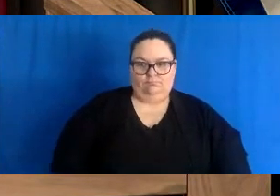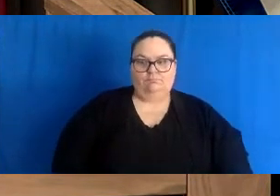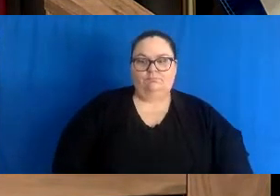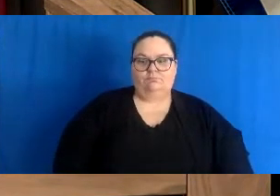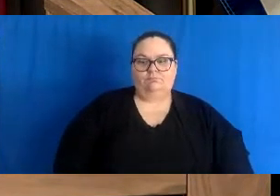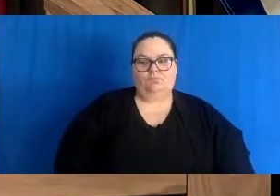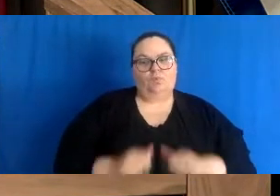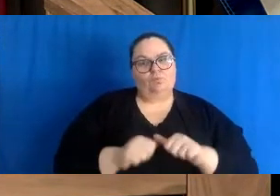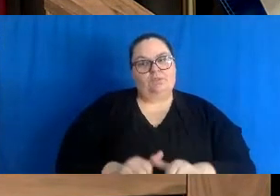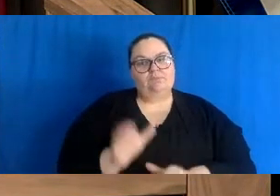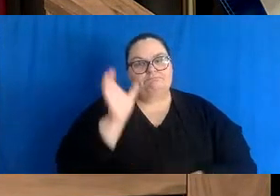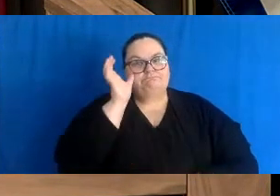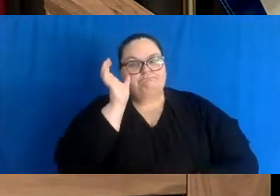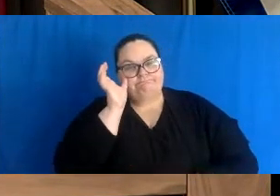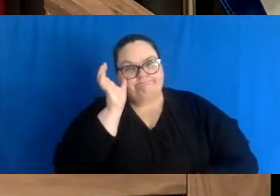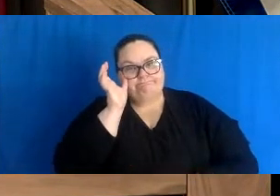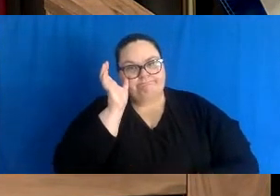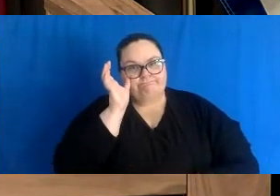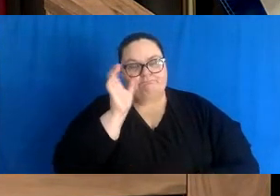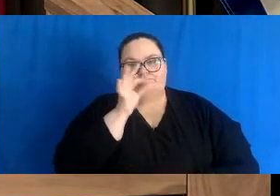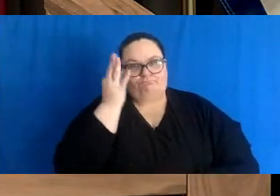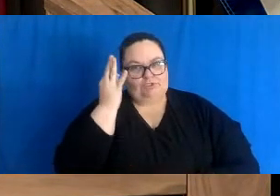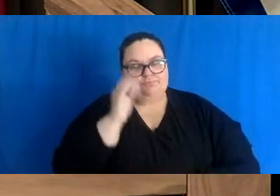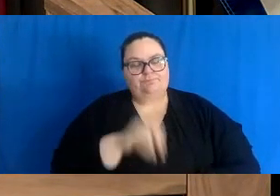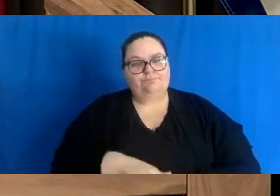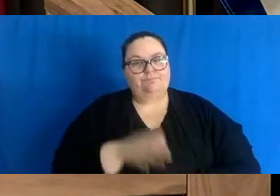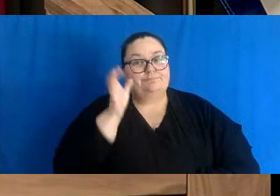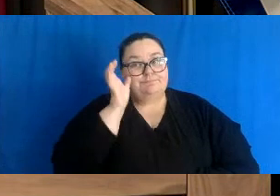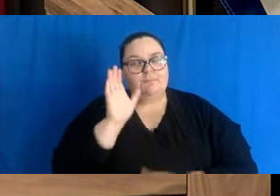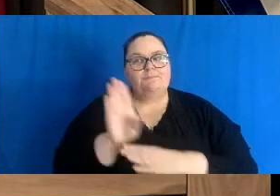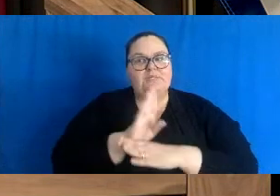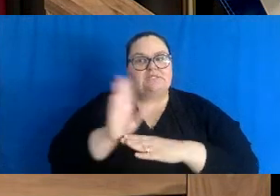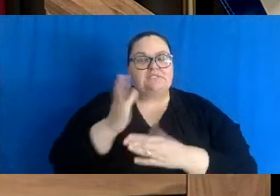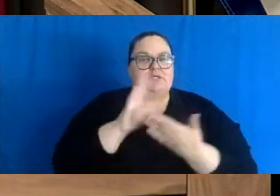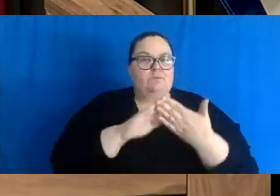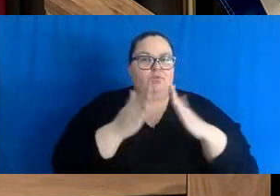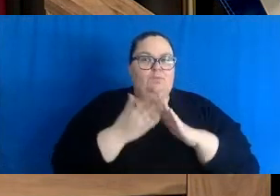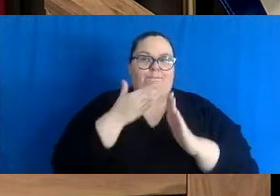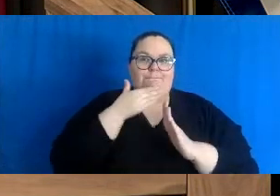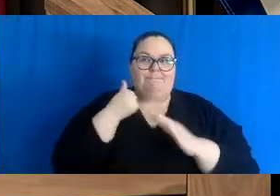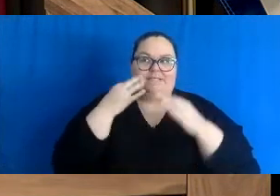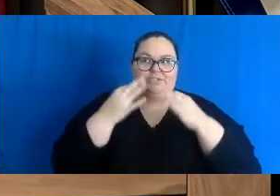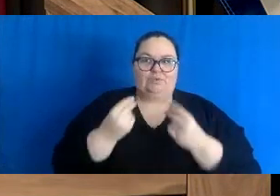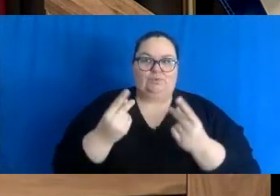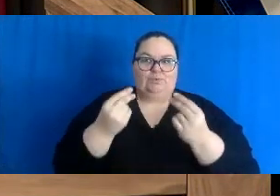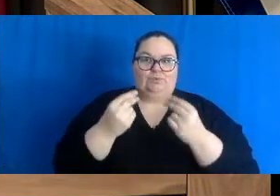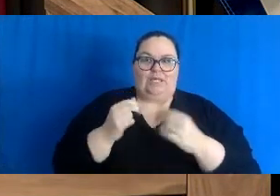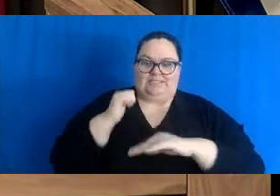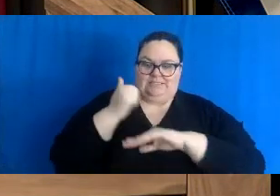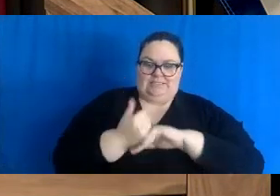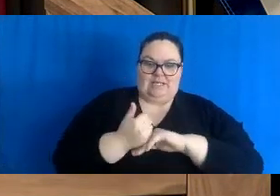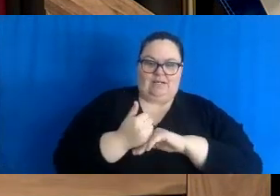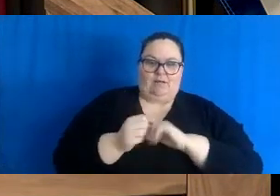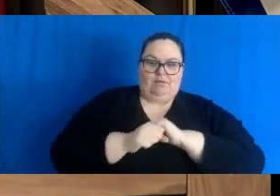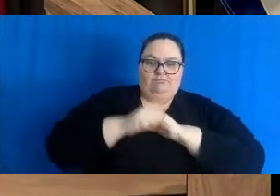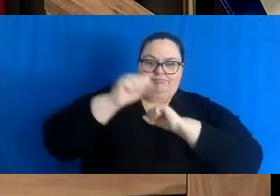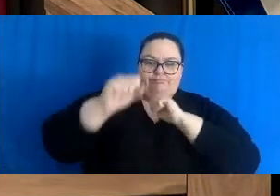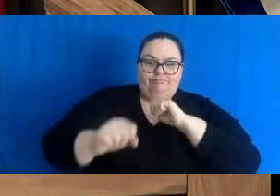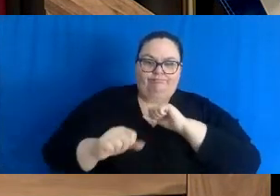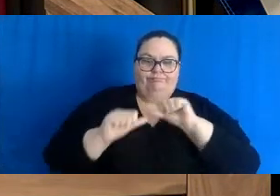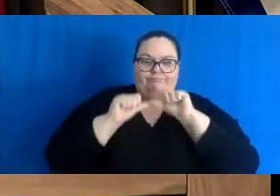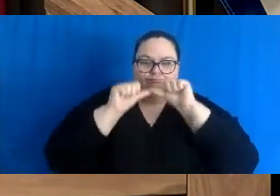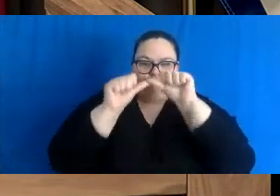listen and to work with the business community to consider best practices and address the implementation of long-term